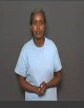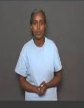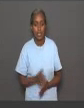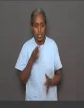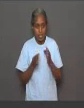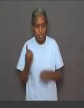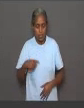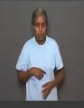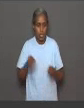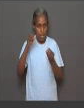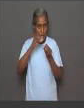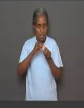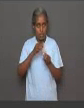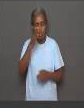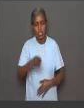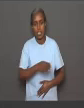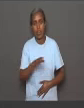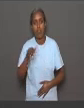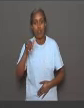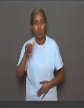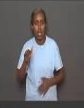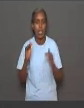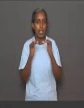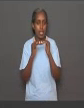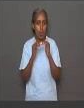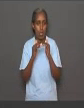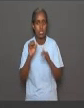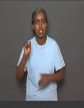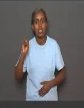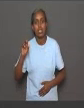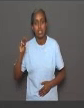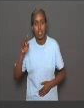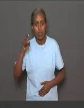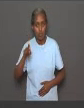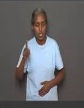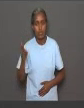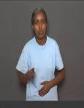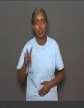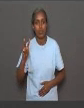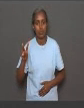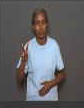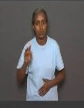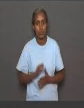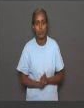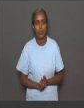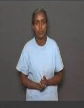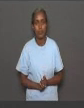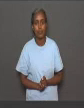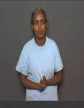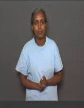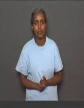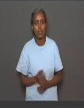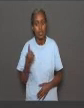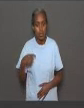If we add in the graph of y equals sine of x over 2,